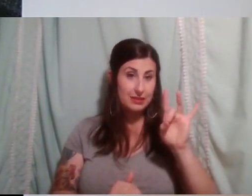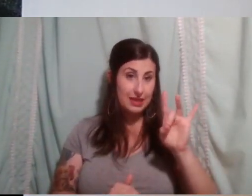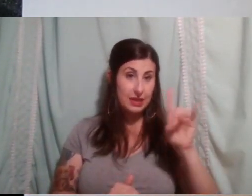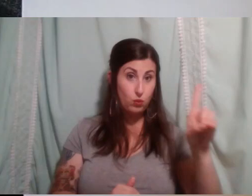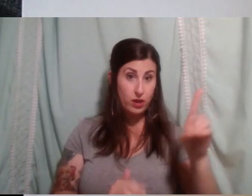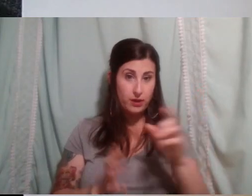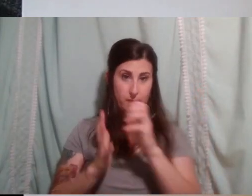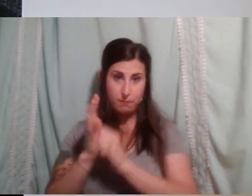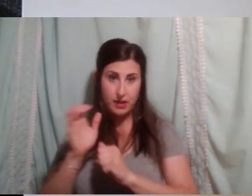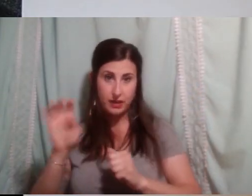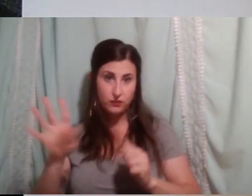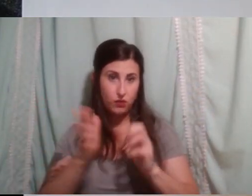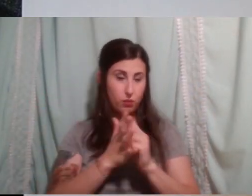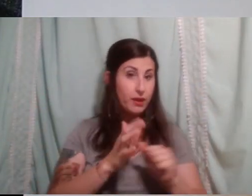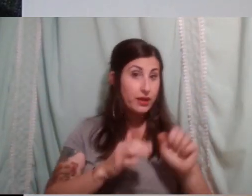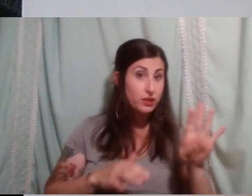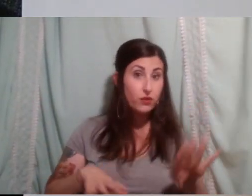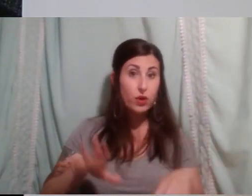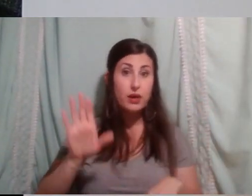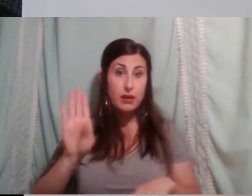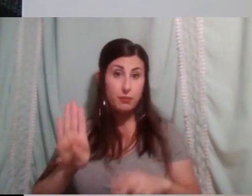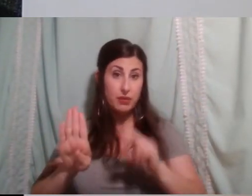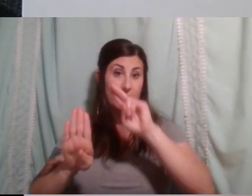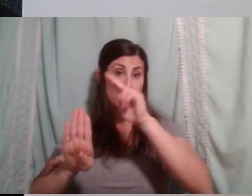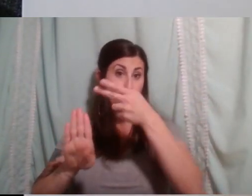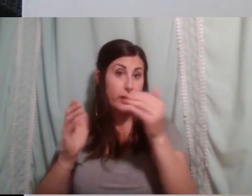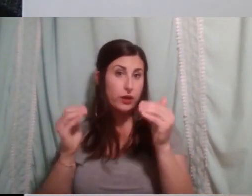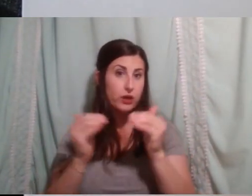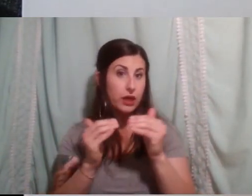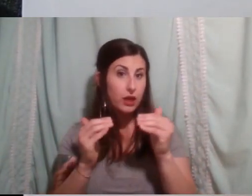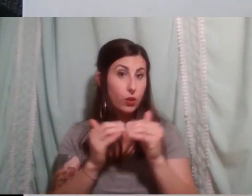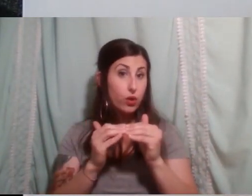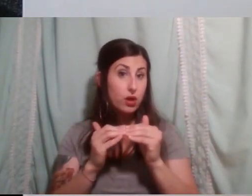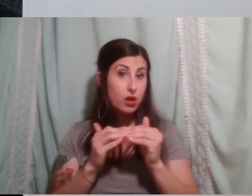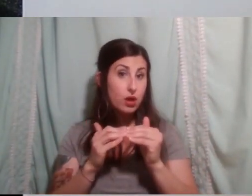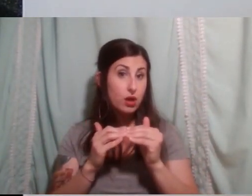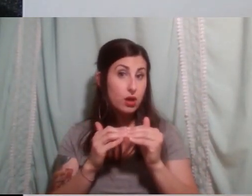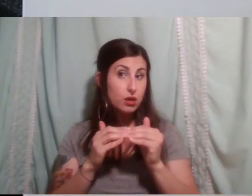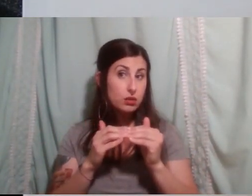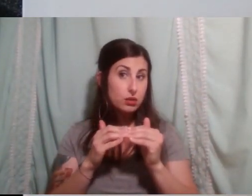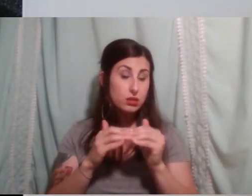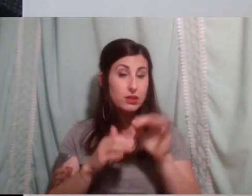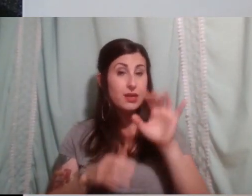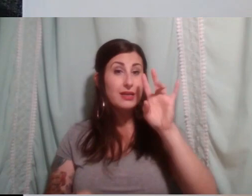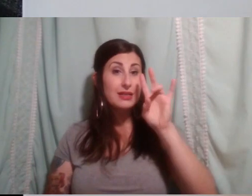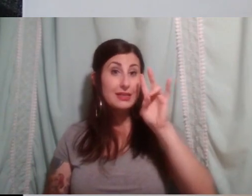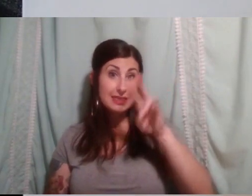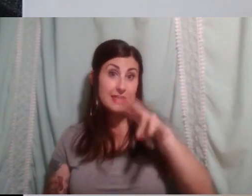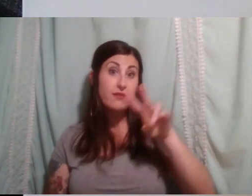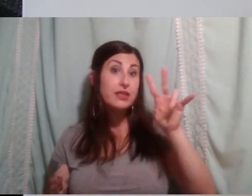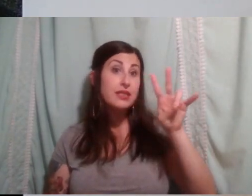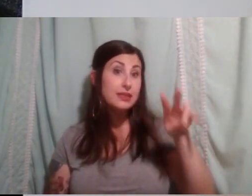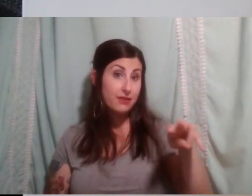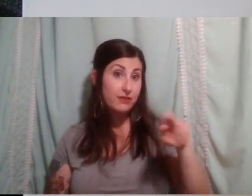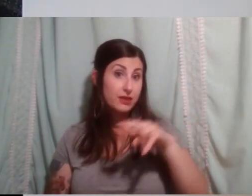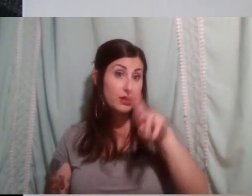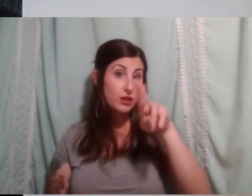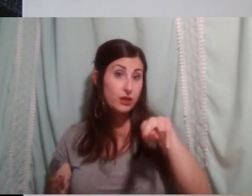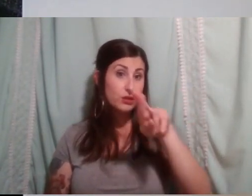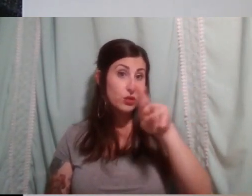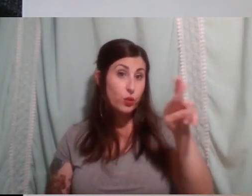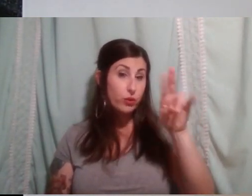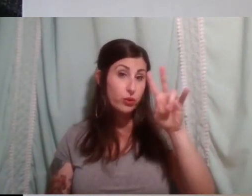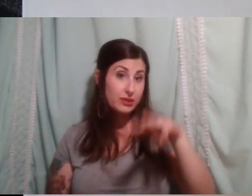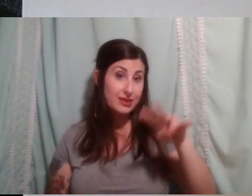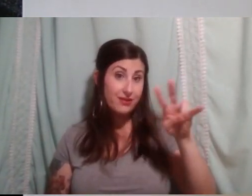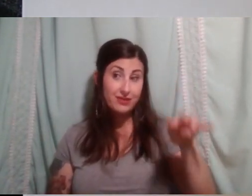4 minus 4, B squared equals, what is that going to equal? 77. Take the